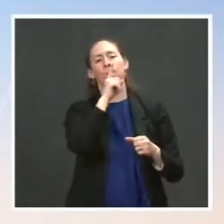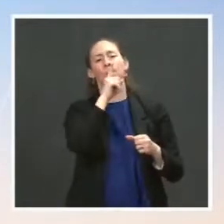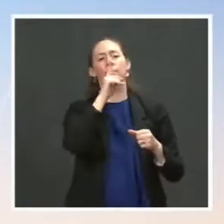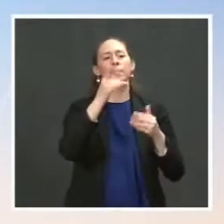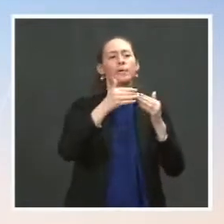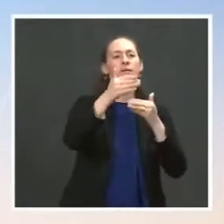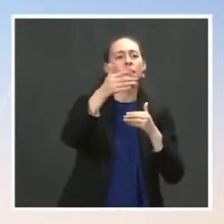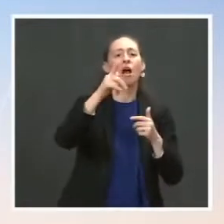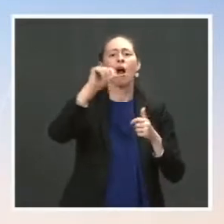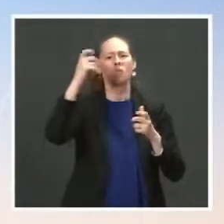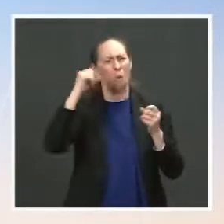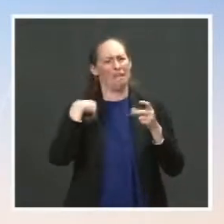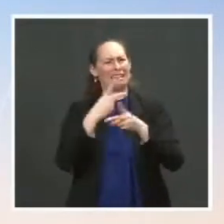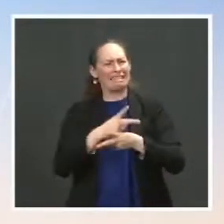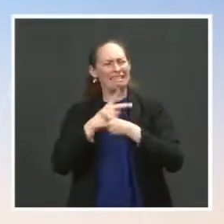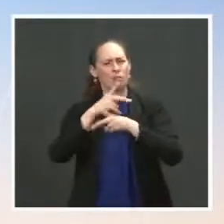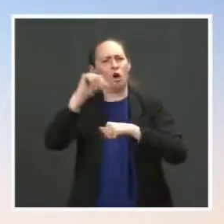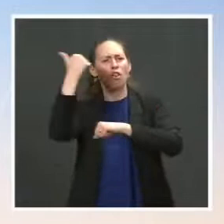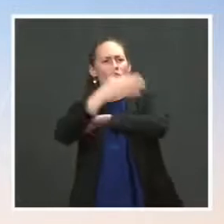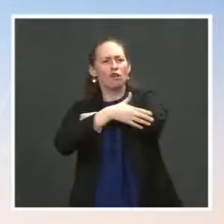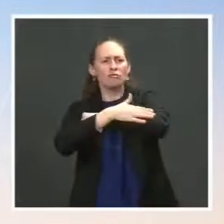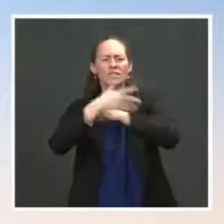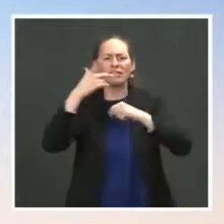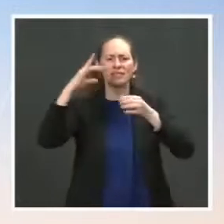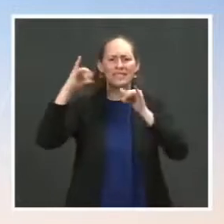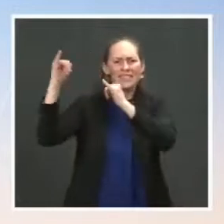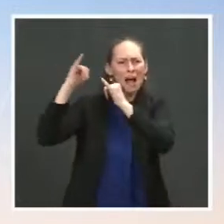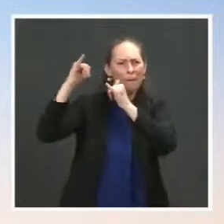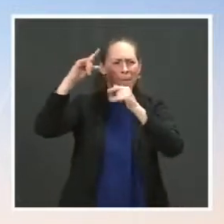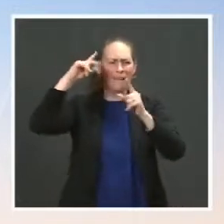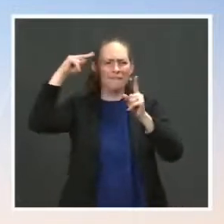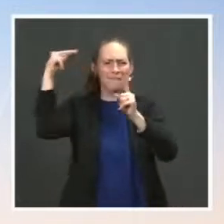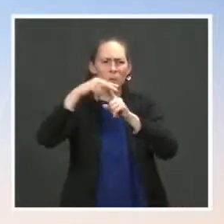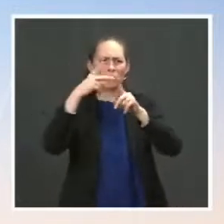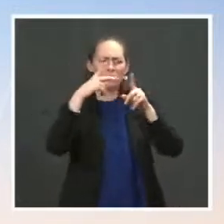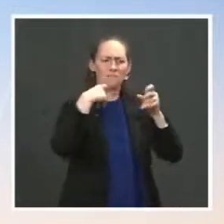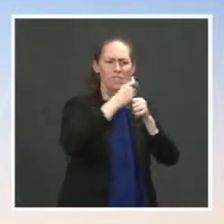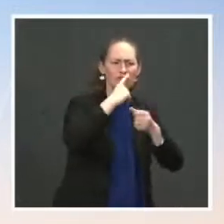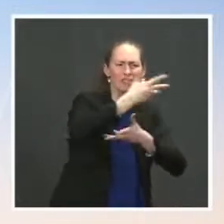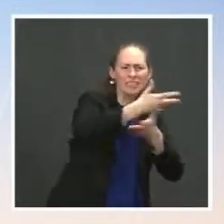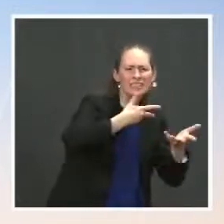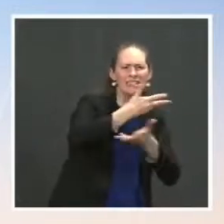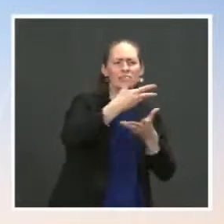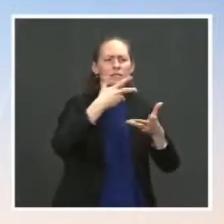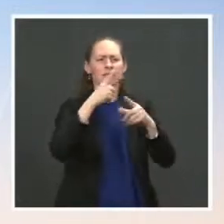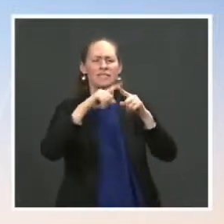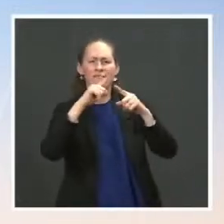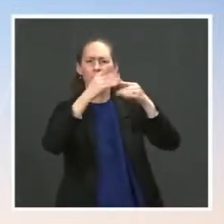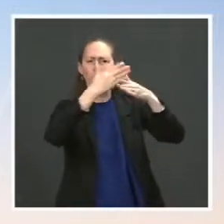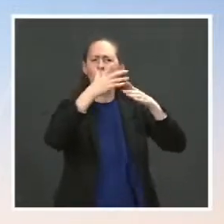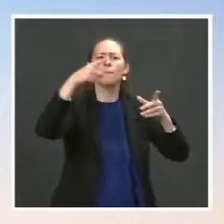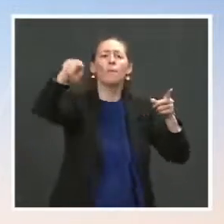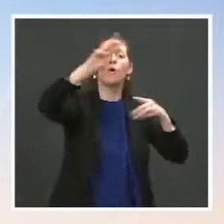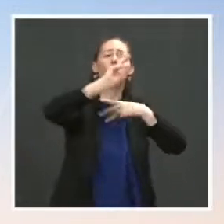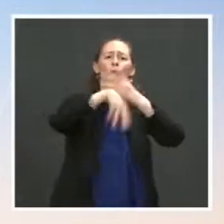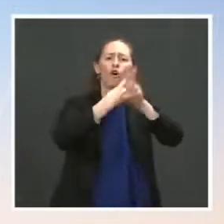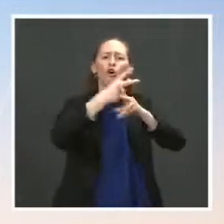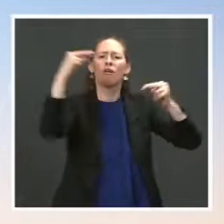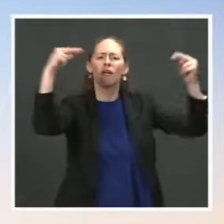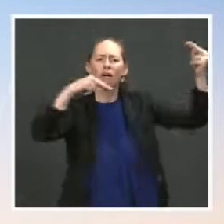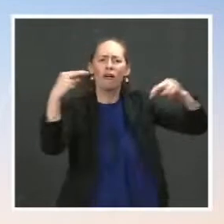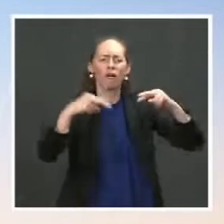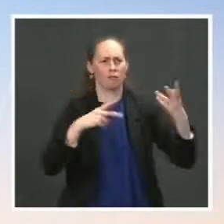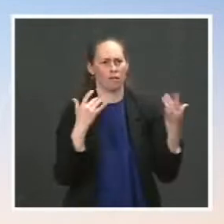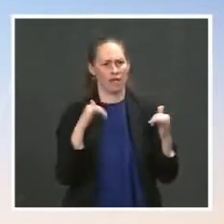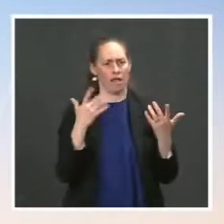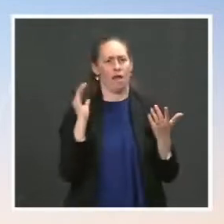He wants to make that decision in close consultation with partners around the world, with the advice of his national security team, and do